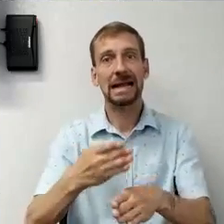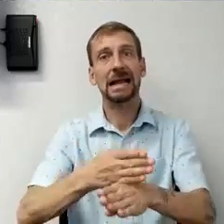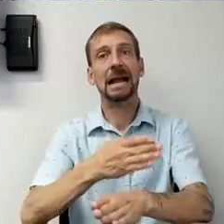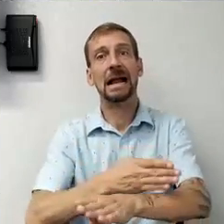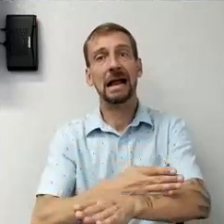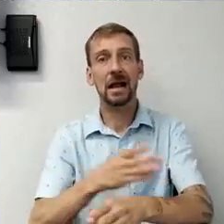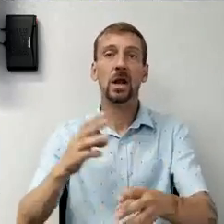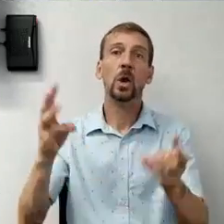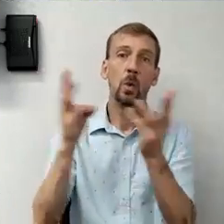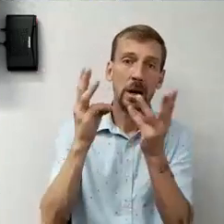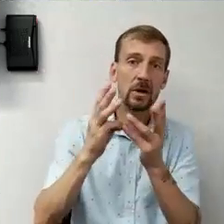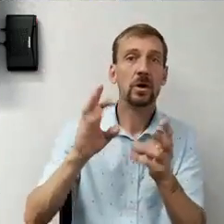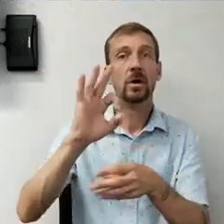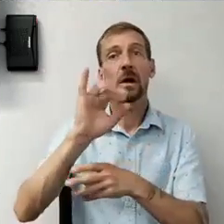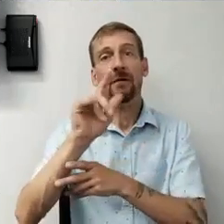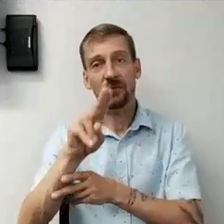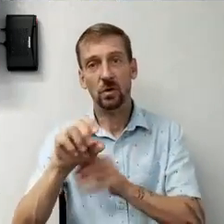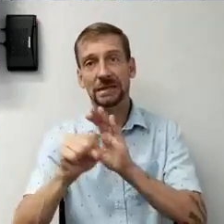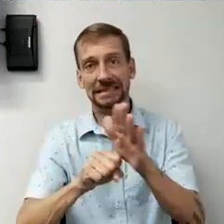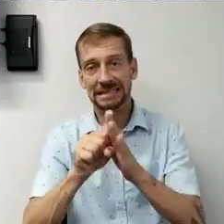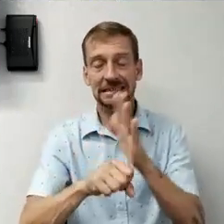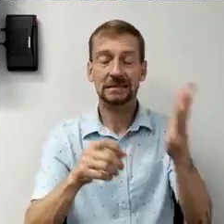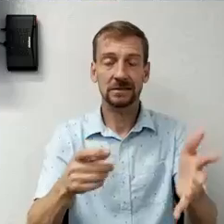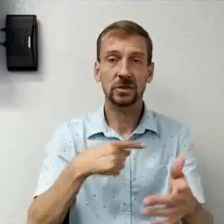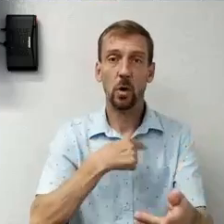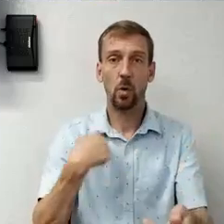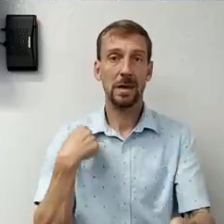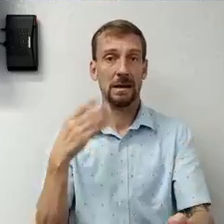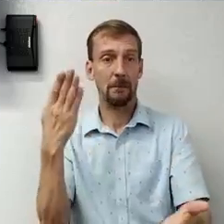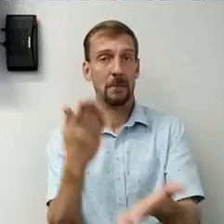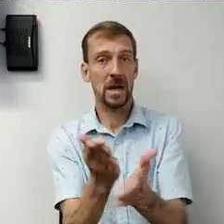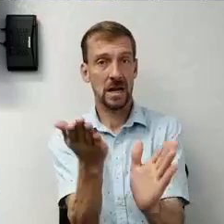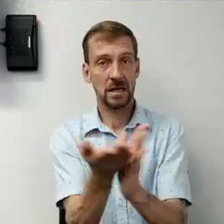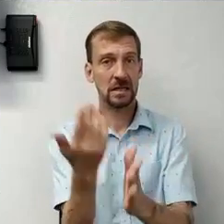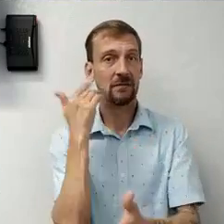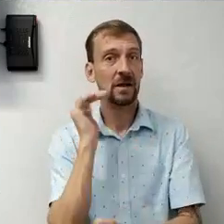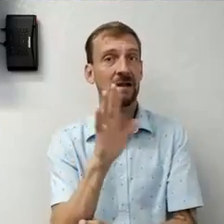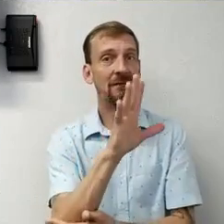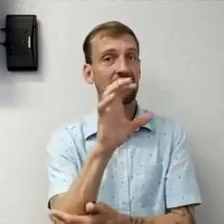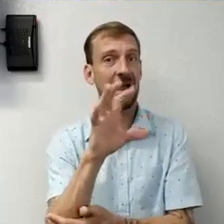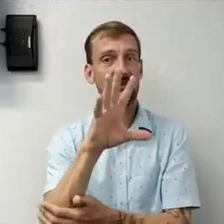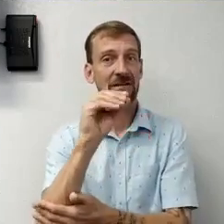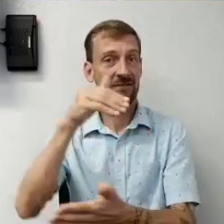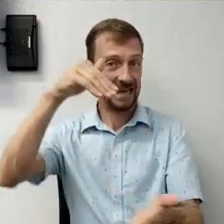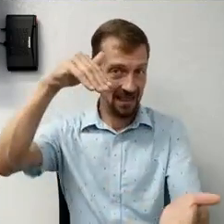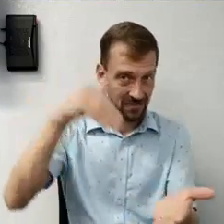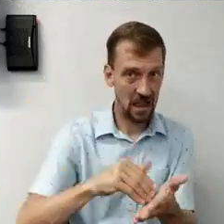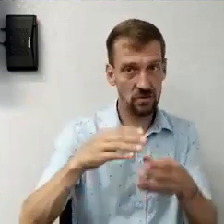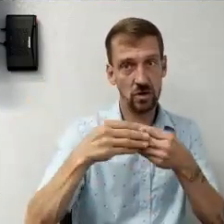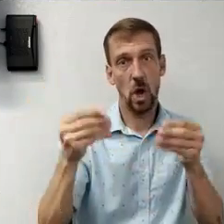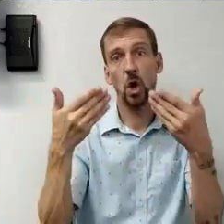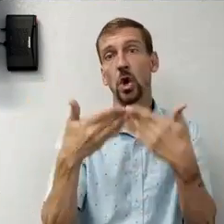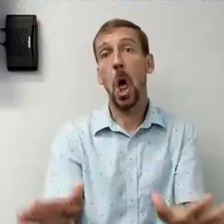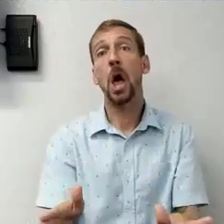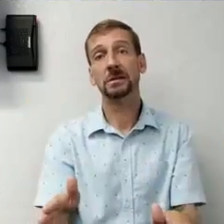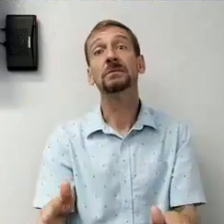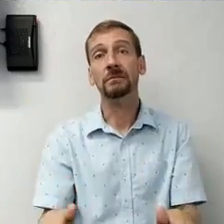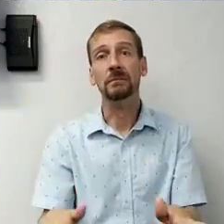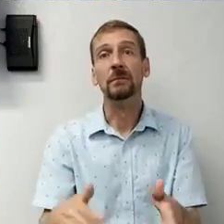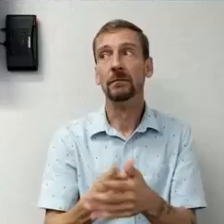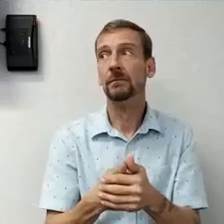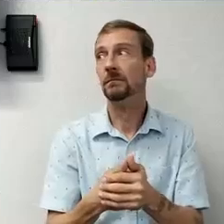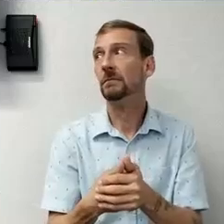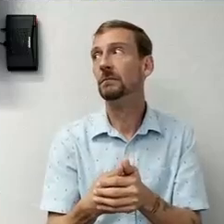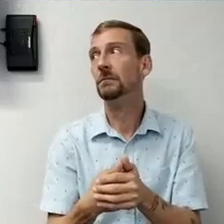months. We hit flu season and so forth. So we actually budgeted for a $550,000 loss for the month of August,